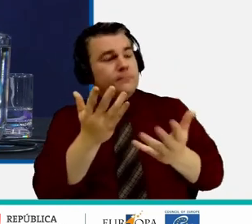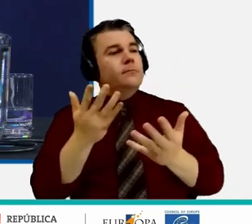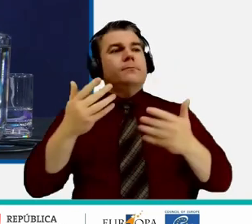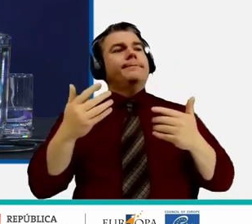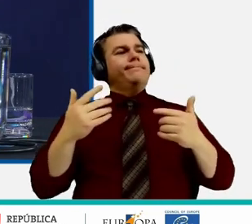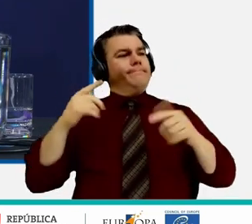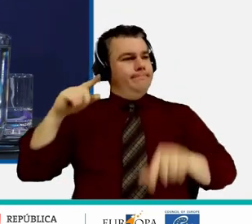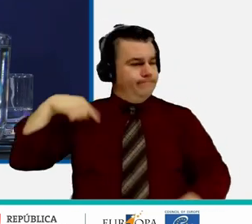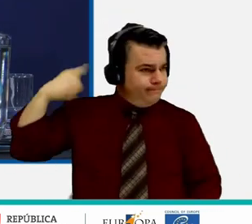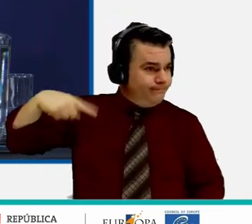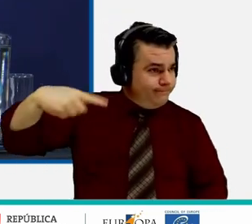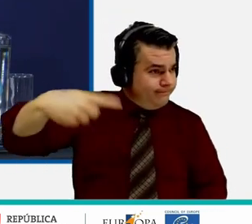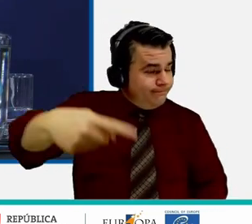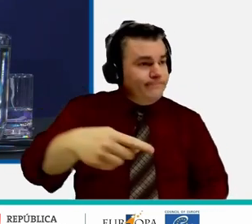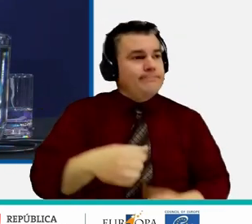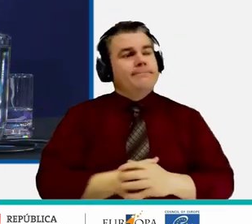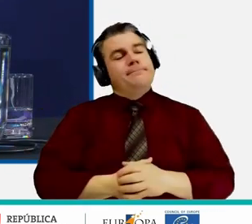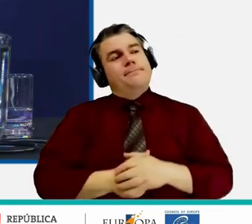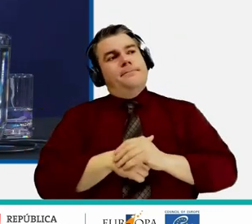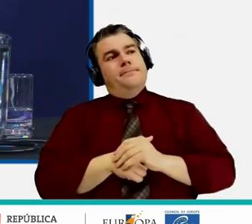far. So,